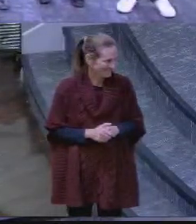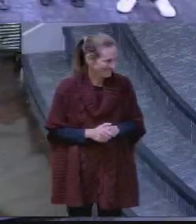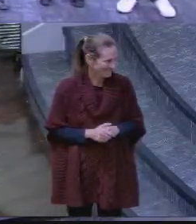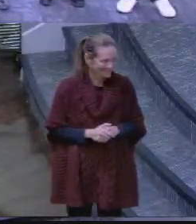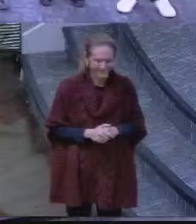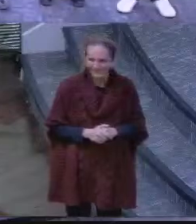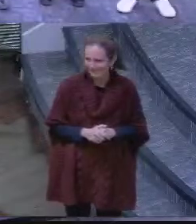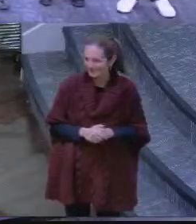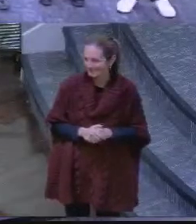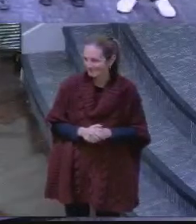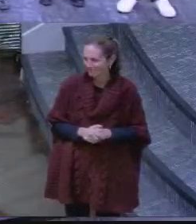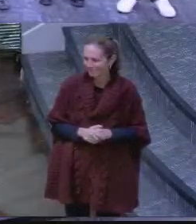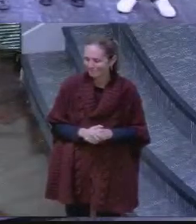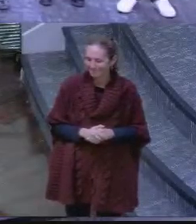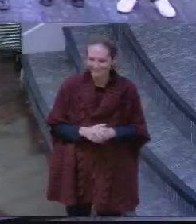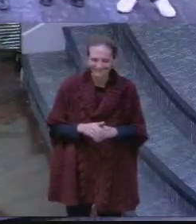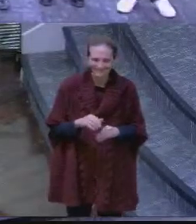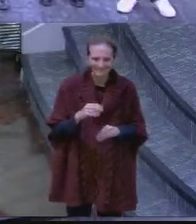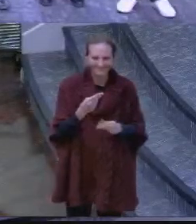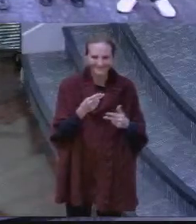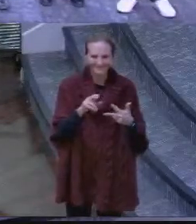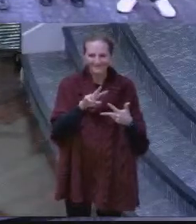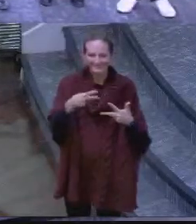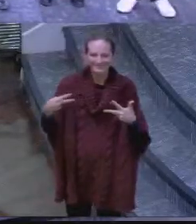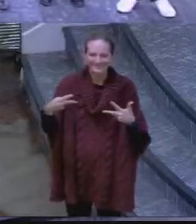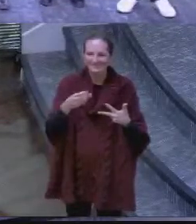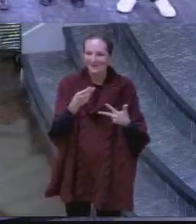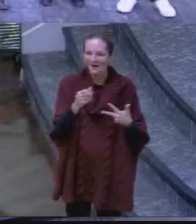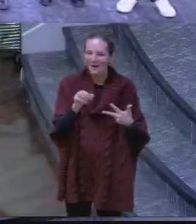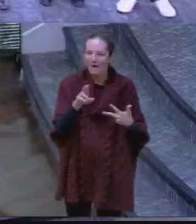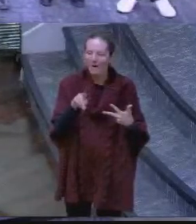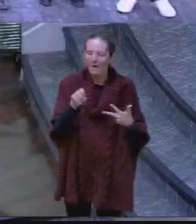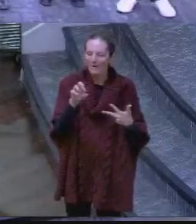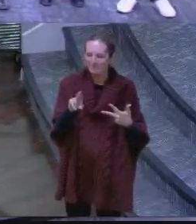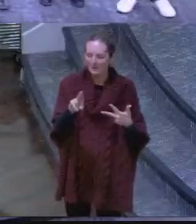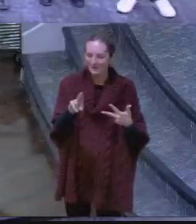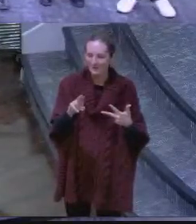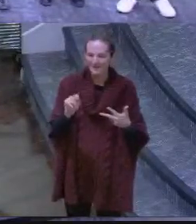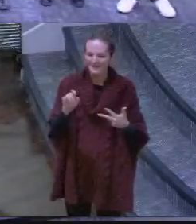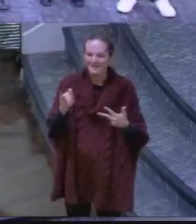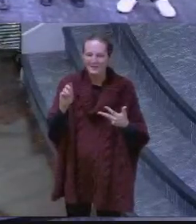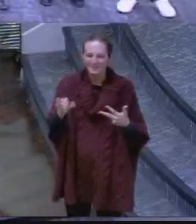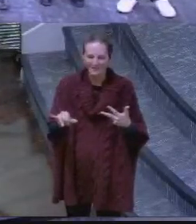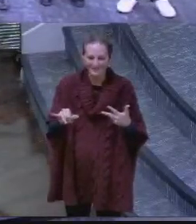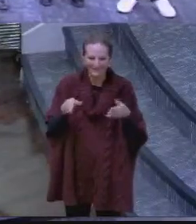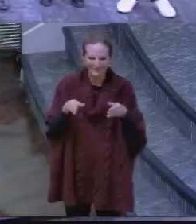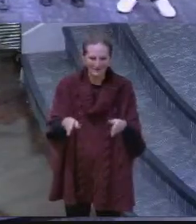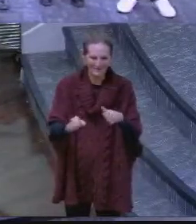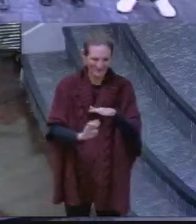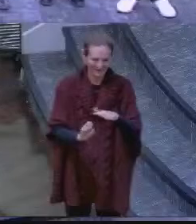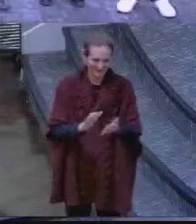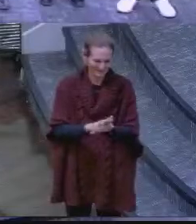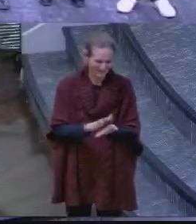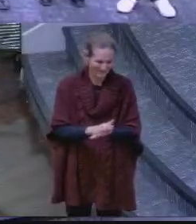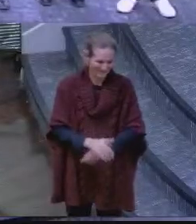Second place, Harper Swinford, 2nd grade, Timothy Road Elementary School.